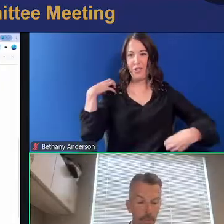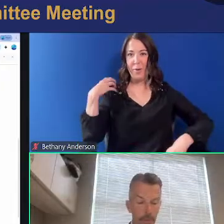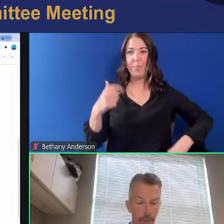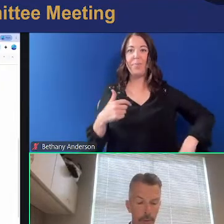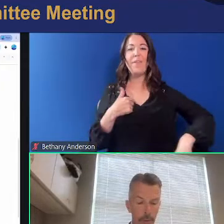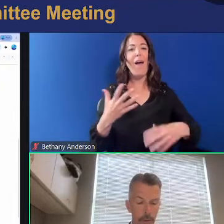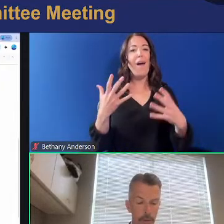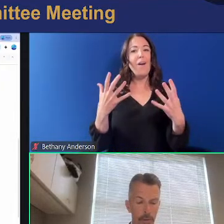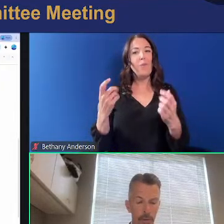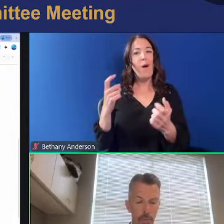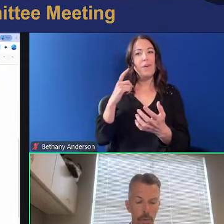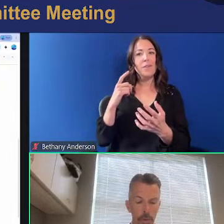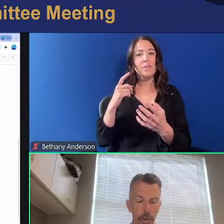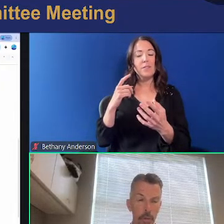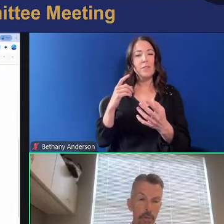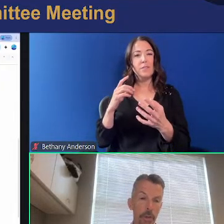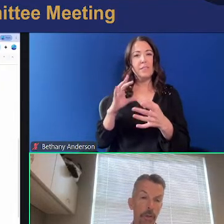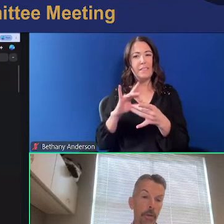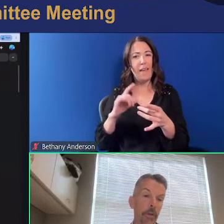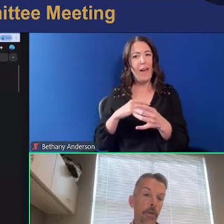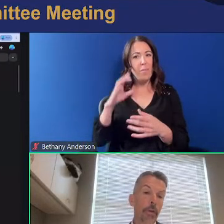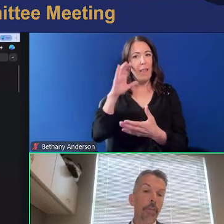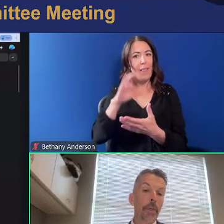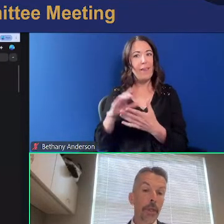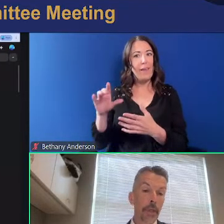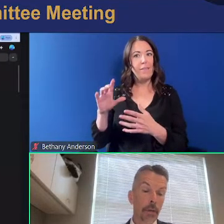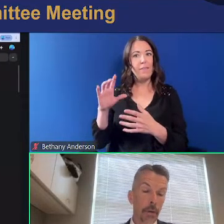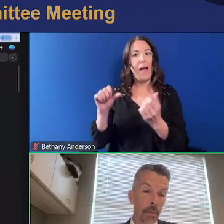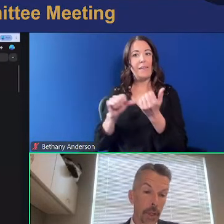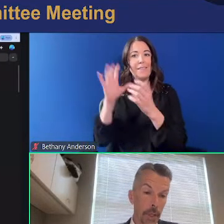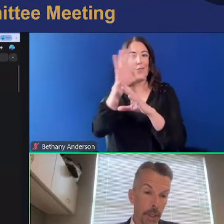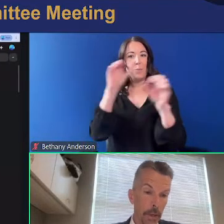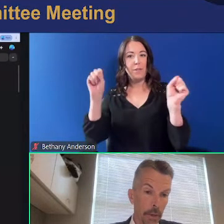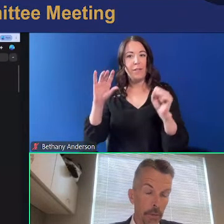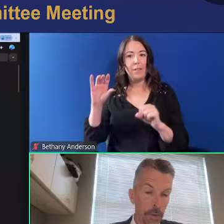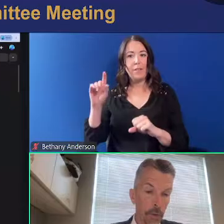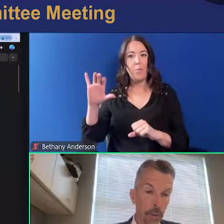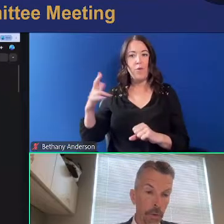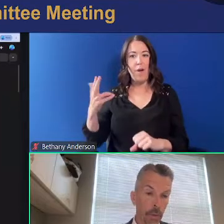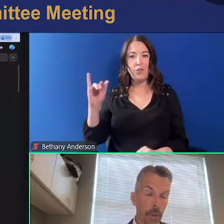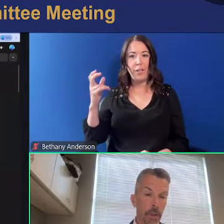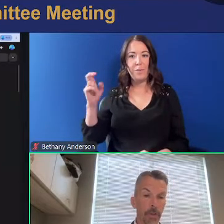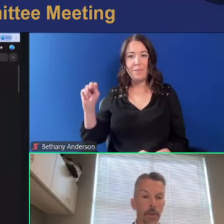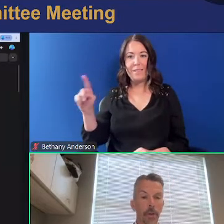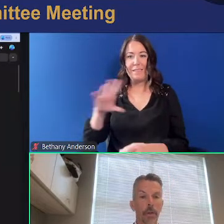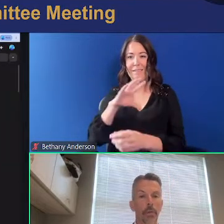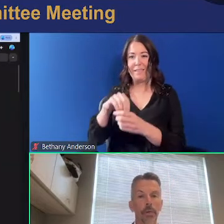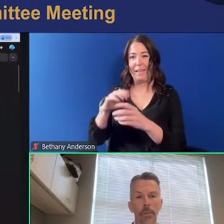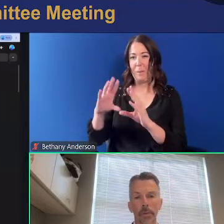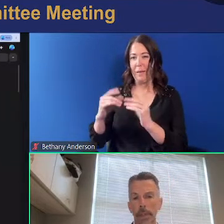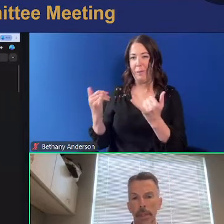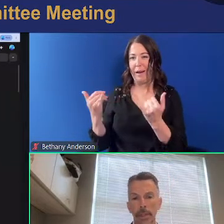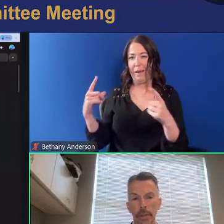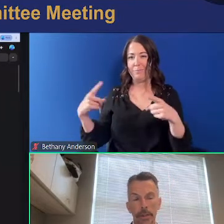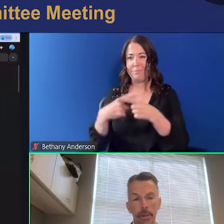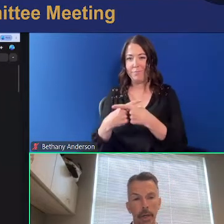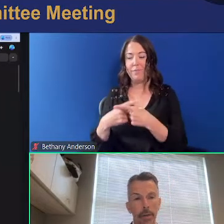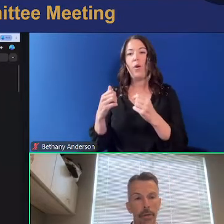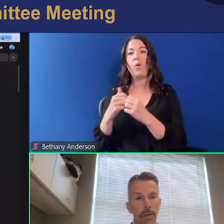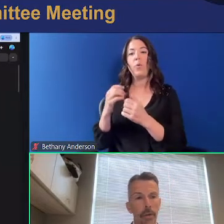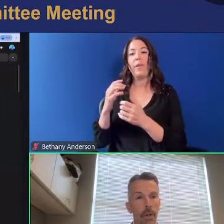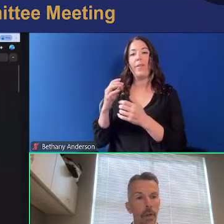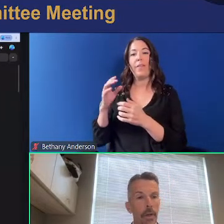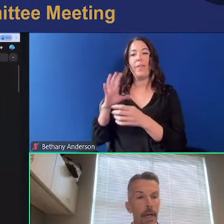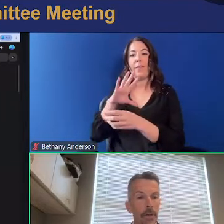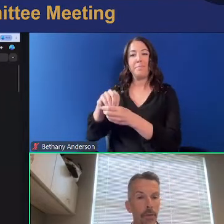I believe Assistant Superintendent Deborah Jacobson is in a meeting right now that conflicts with this one with some of the legislative